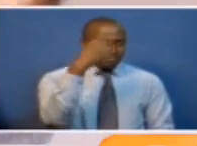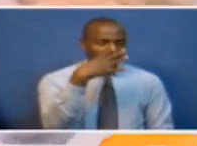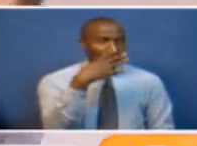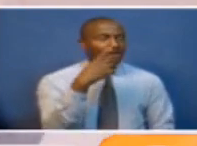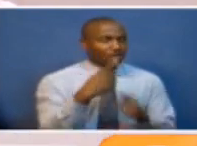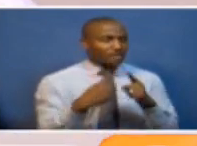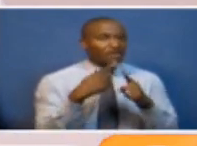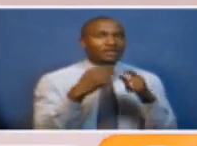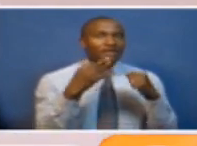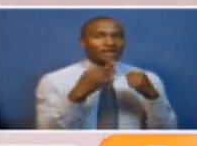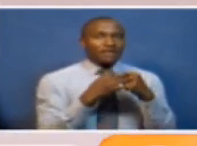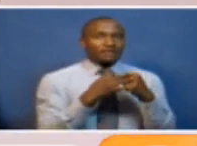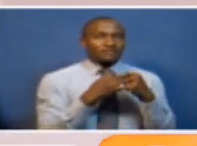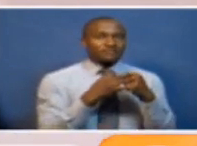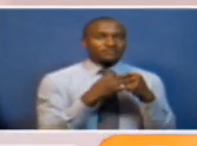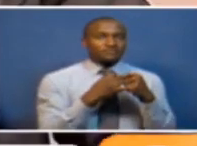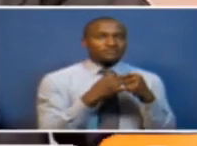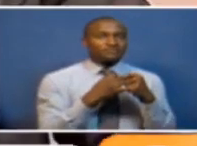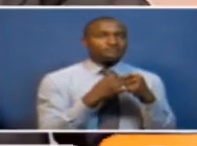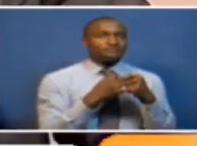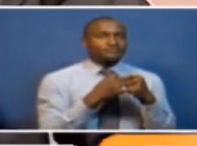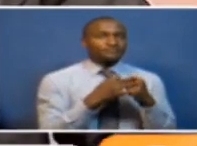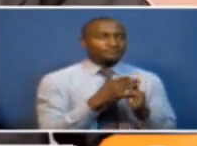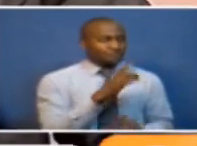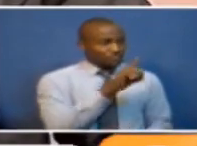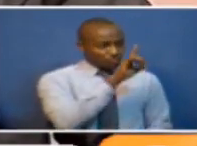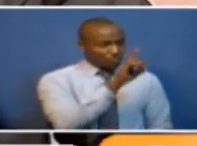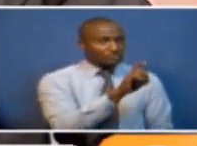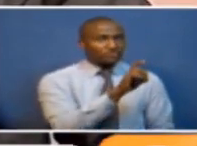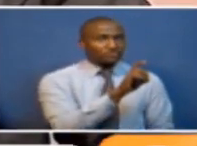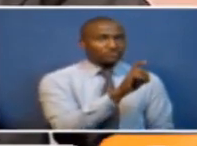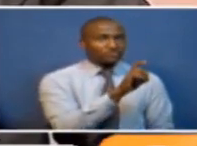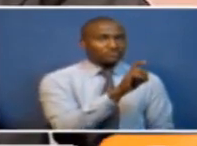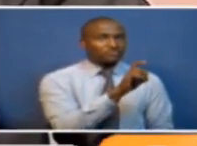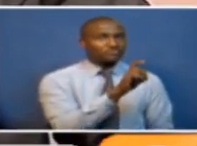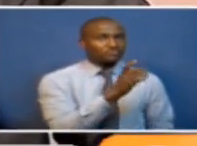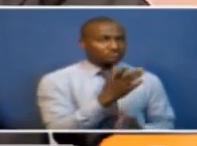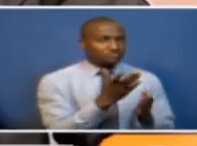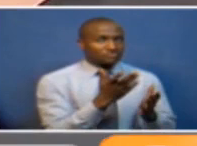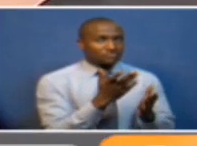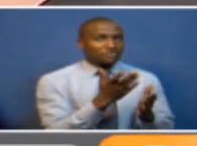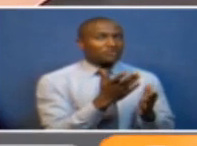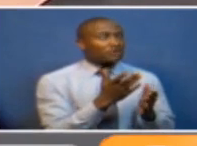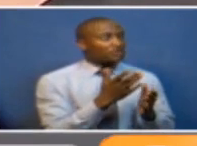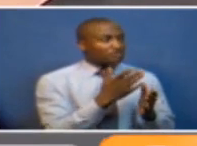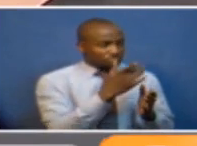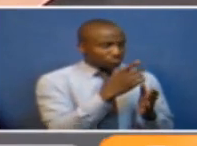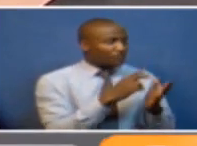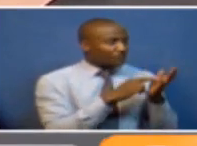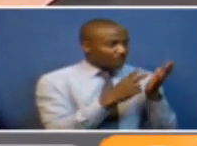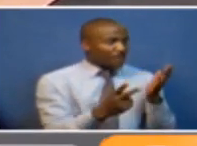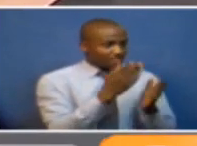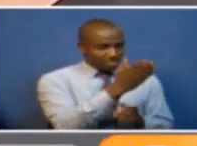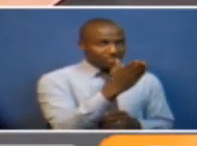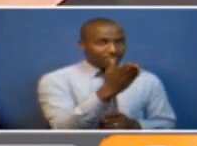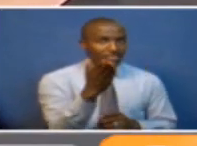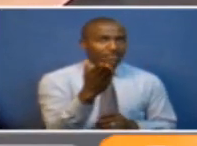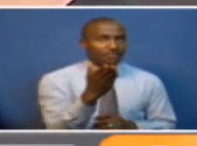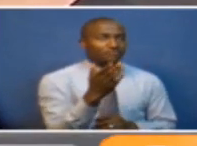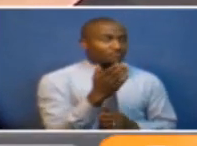knows what he's talking about. He was there from the beginning. Mm-hmm. Engineer, first question, real quick. Somebody dropped the ball. Let's face it, somebody dropped the